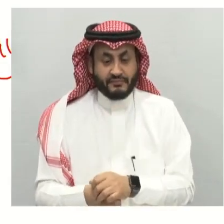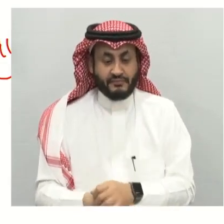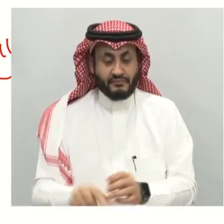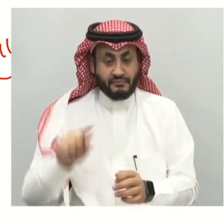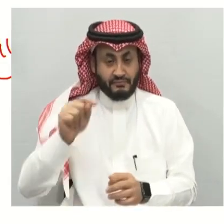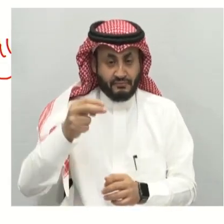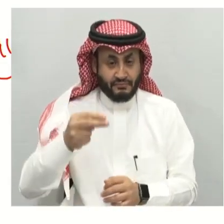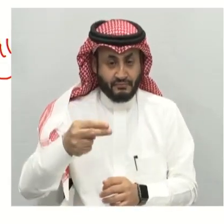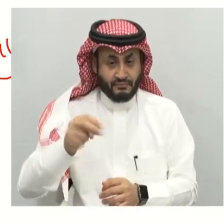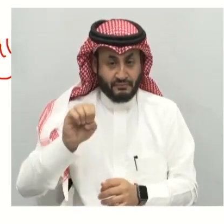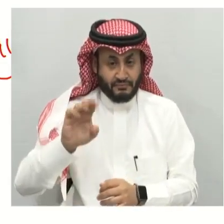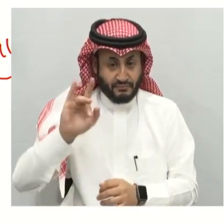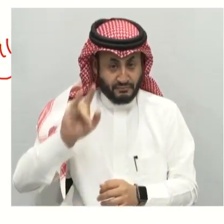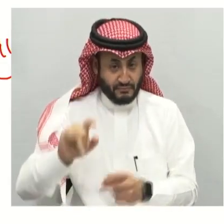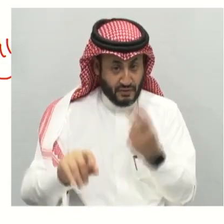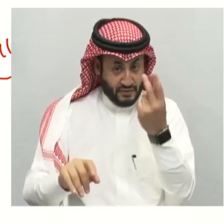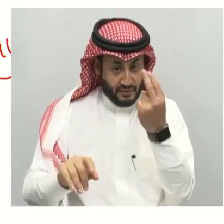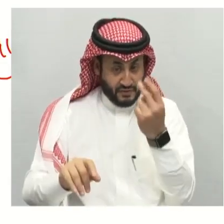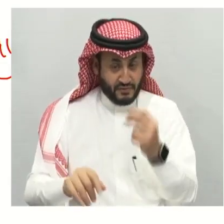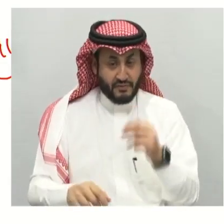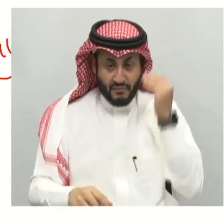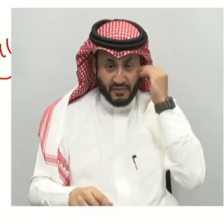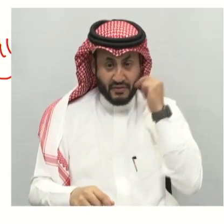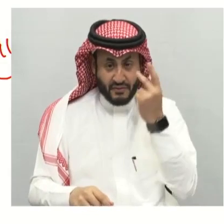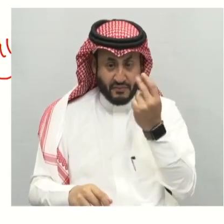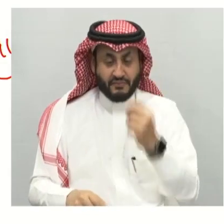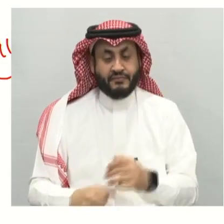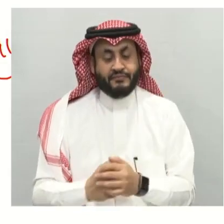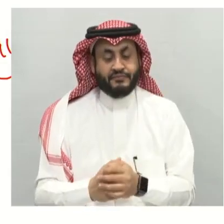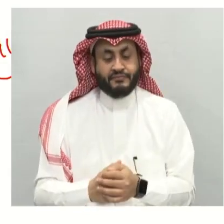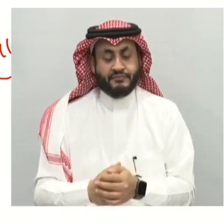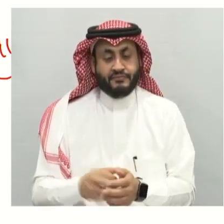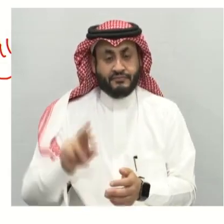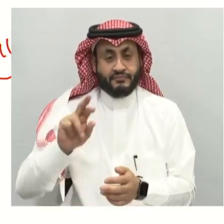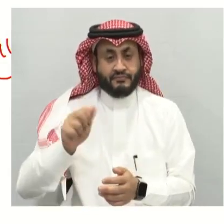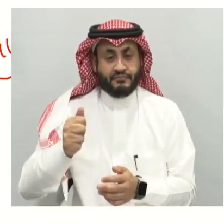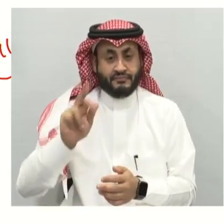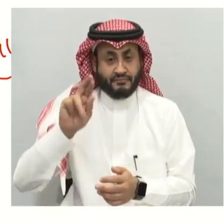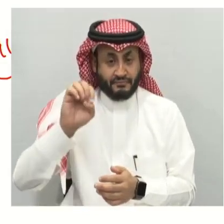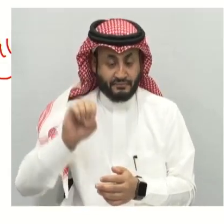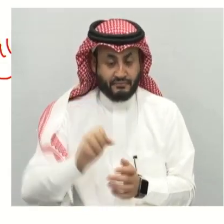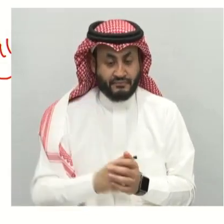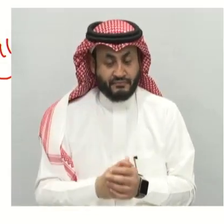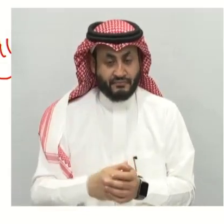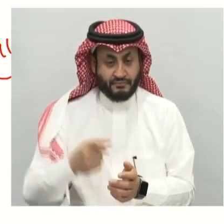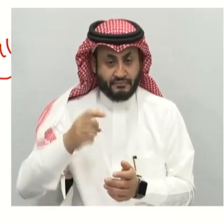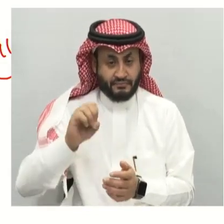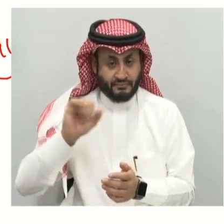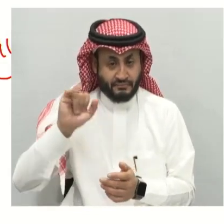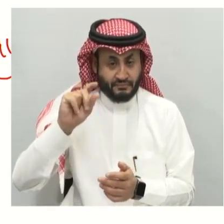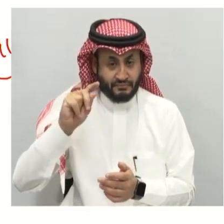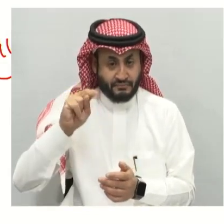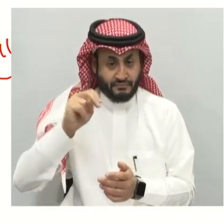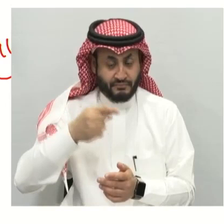when I say they, I mean Aya and Noura. They are going